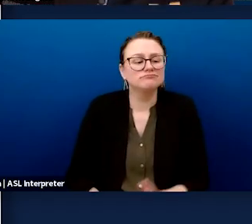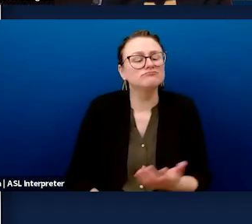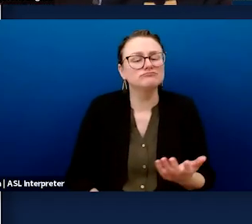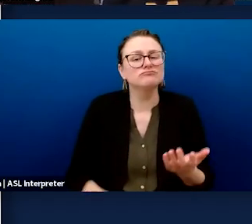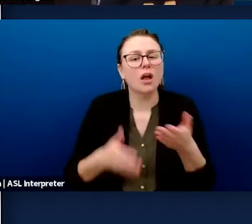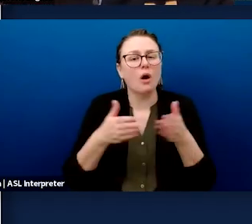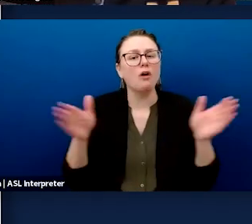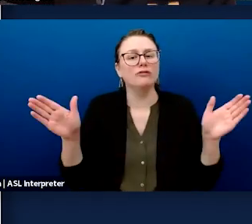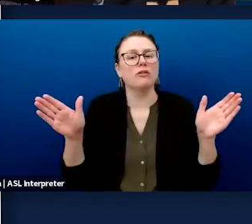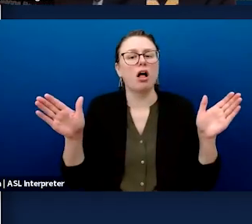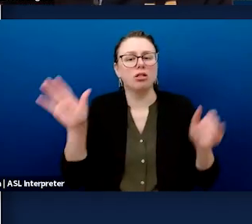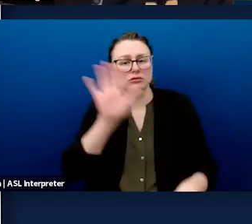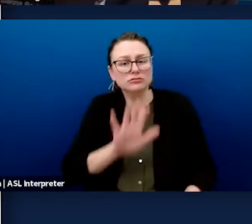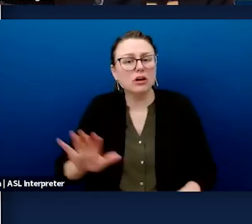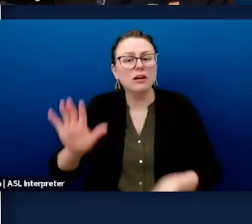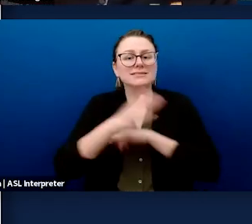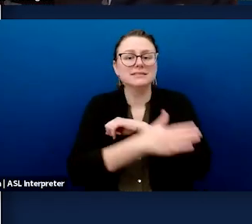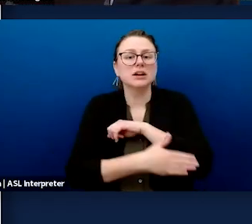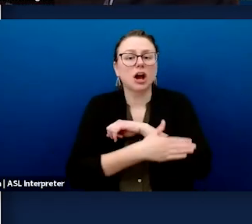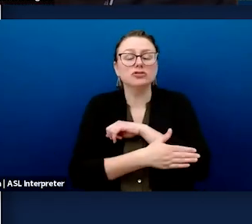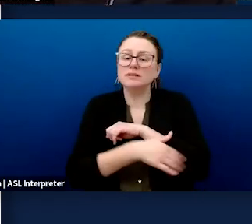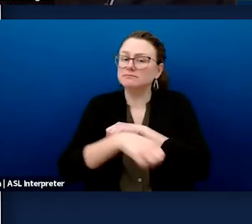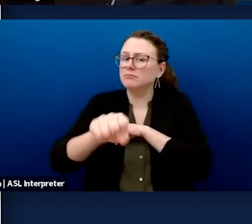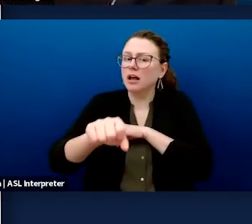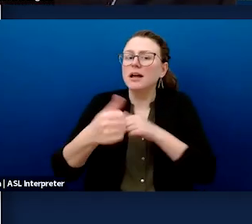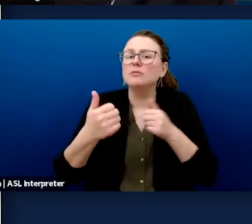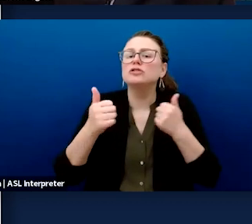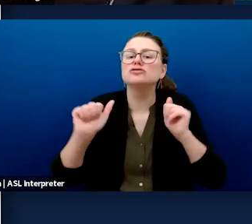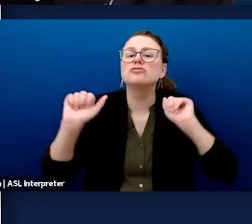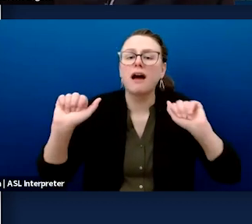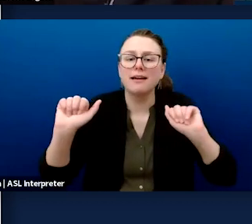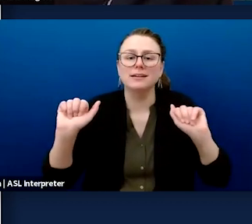overall nationwide, I think there's this initiative to try and